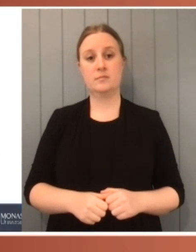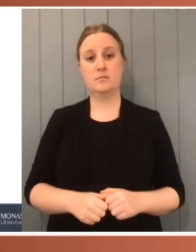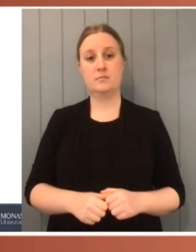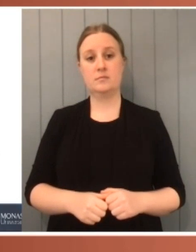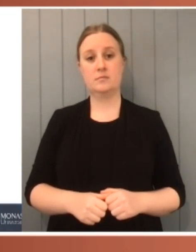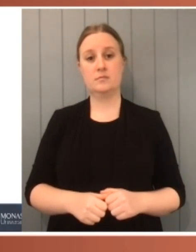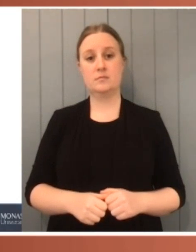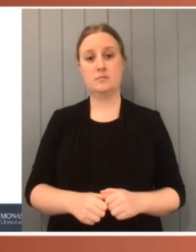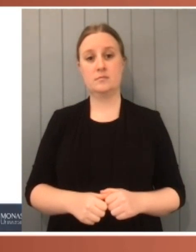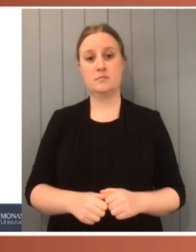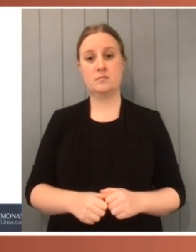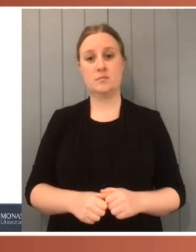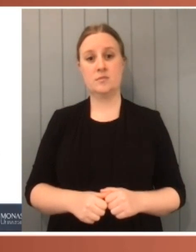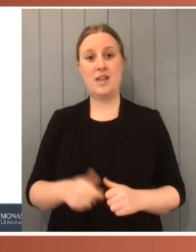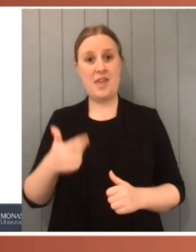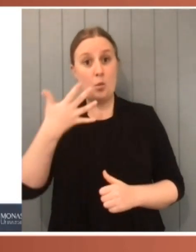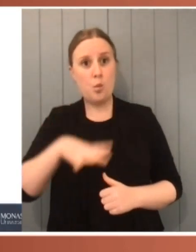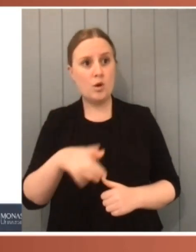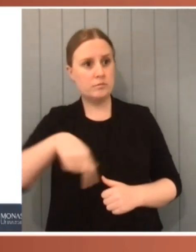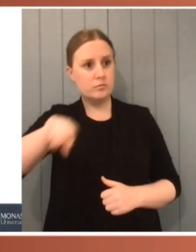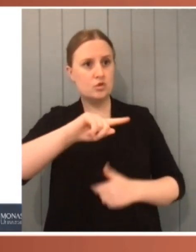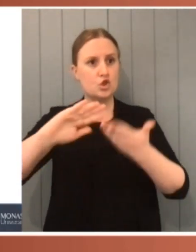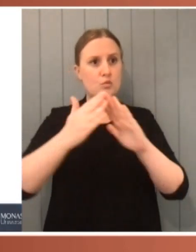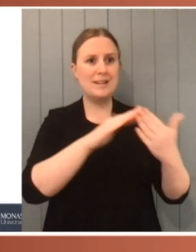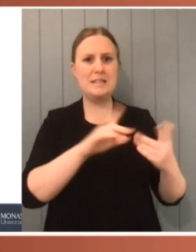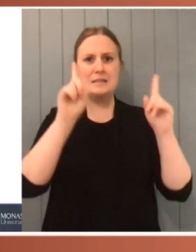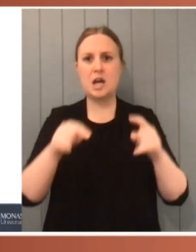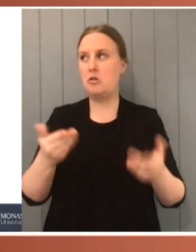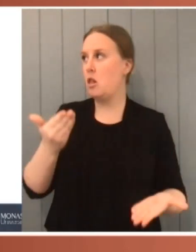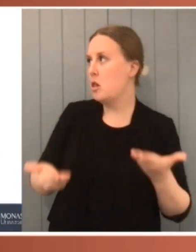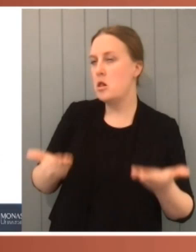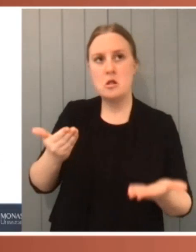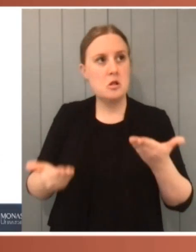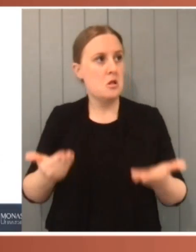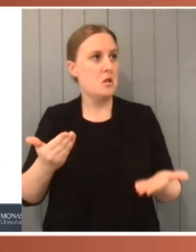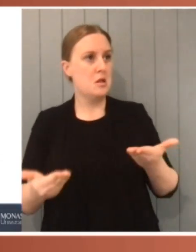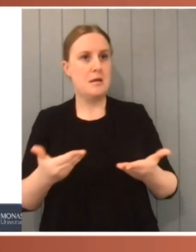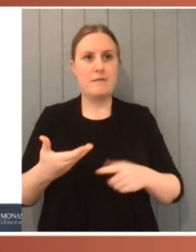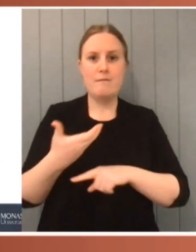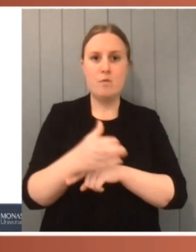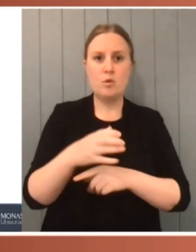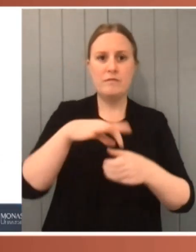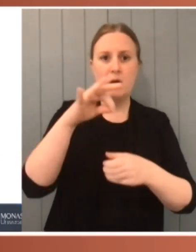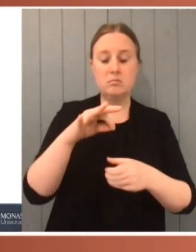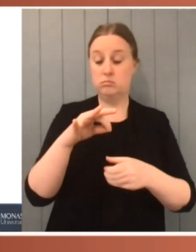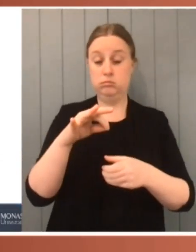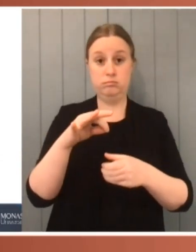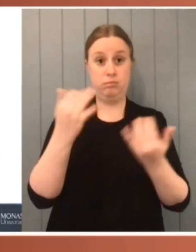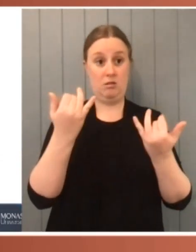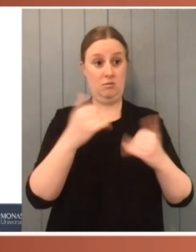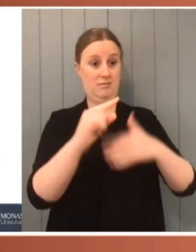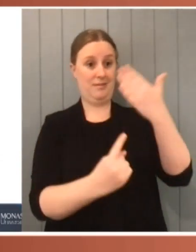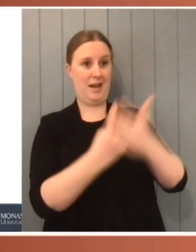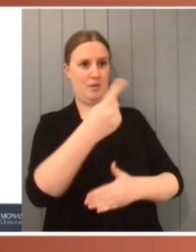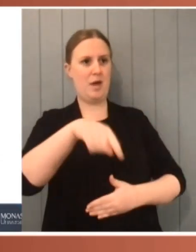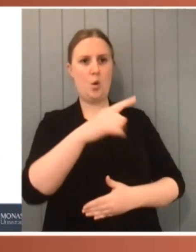practice, the agitations had coincided with a strengthening of faith in it. What else accounts for the failure